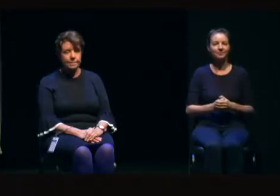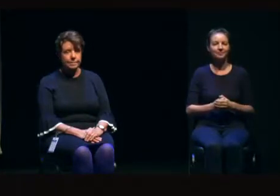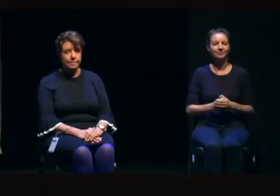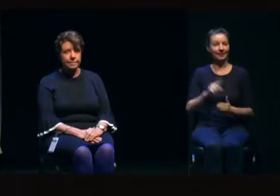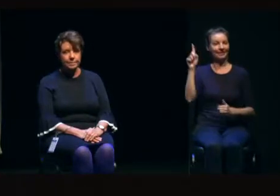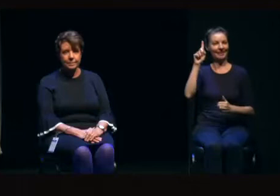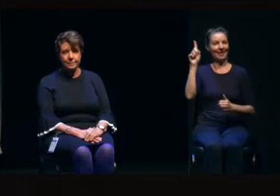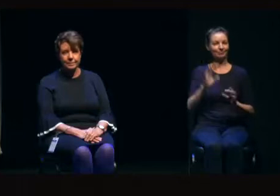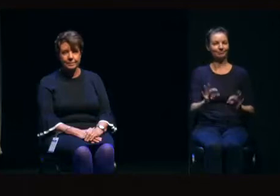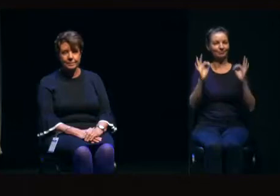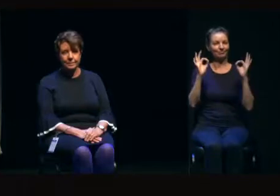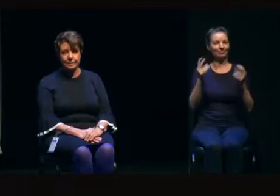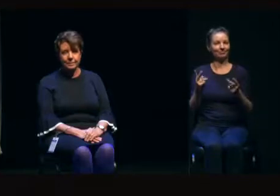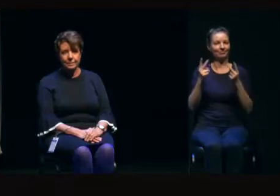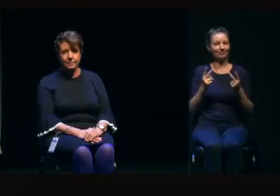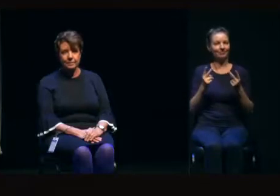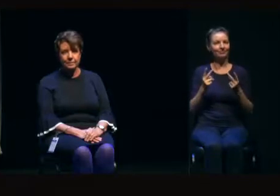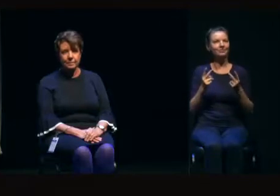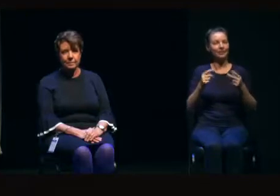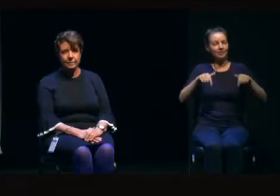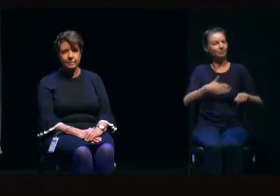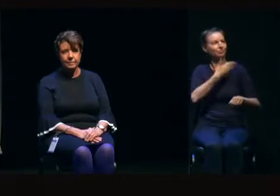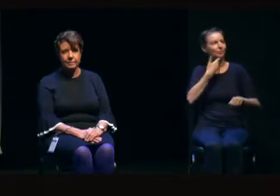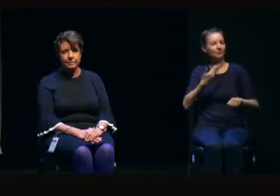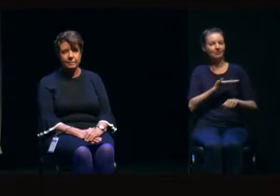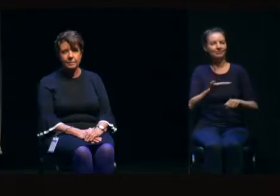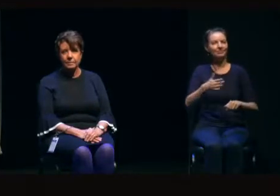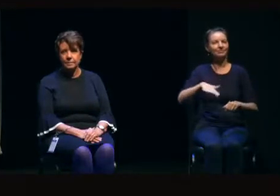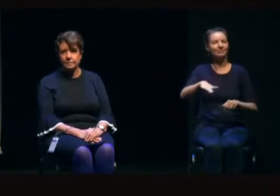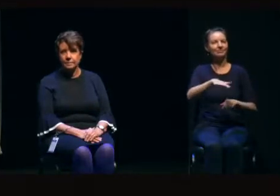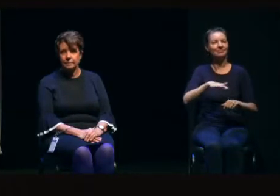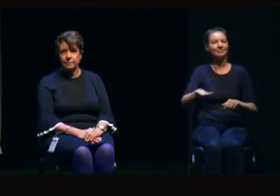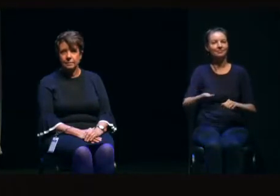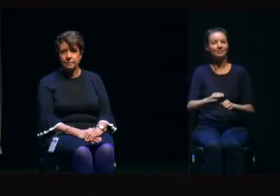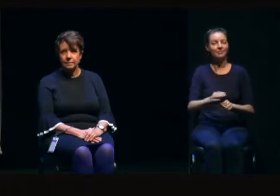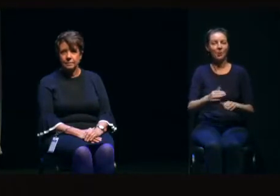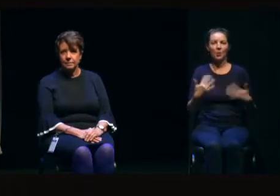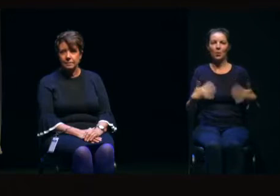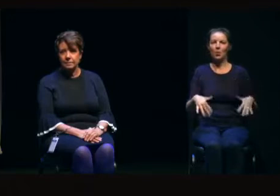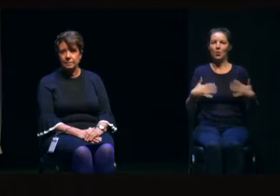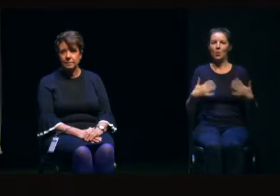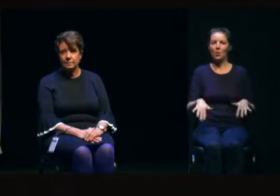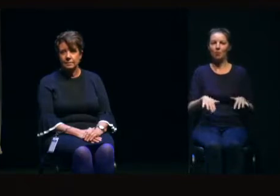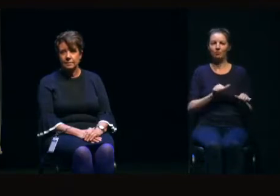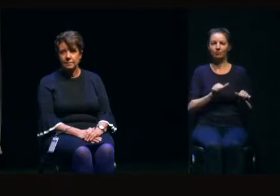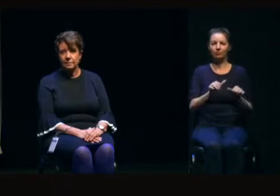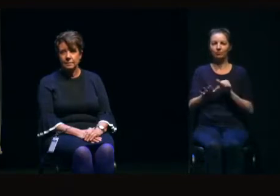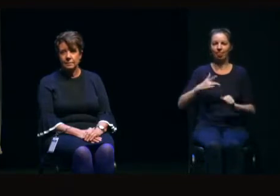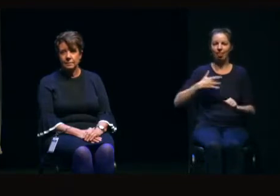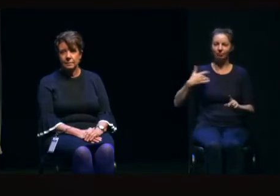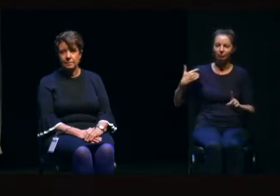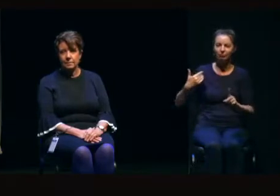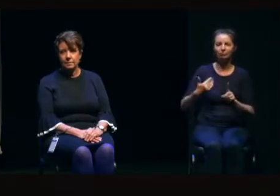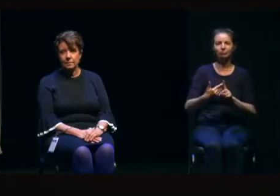guest this afternoon at this beautiful venue has really lived the fullest imaginable life. She's a journalist, an